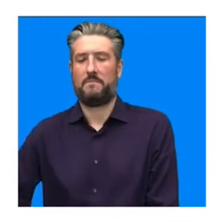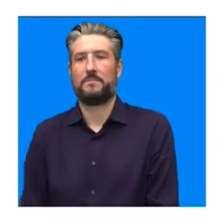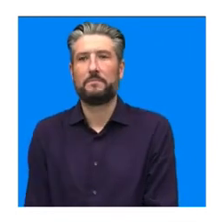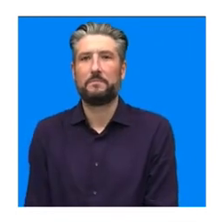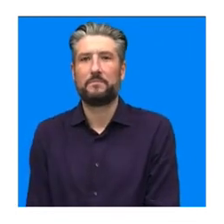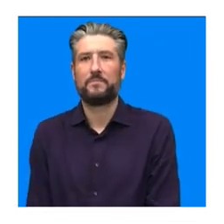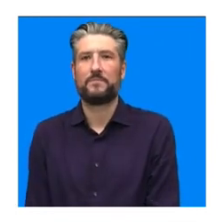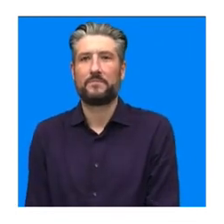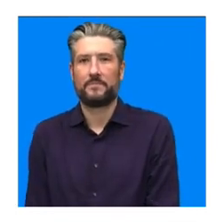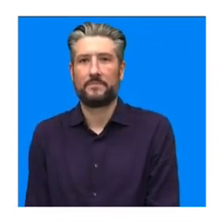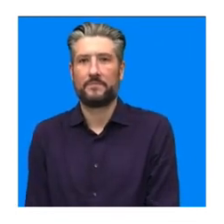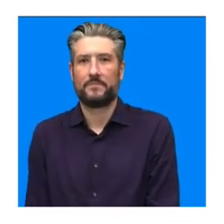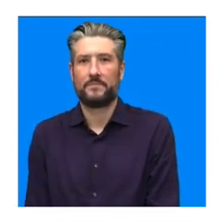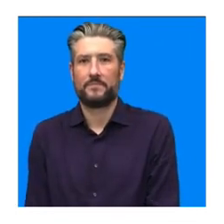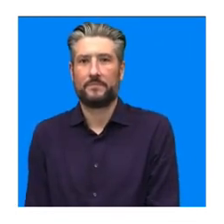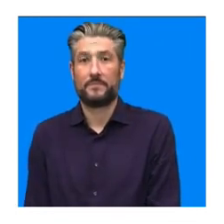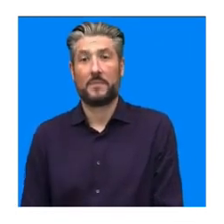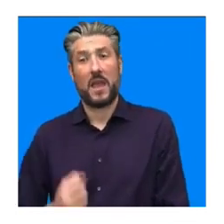And our stories